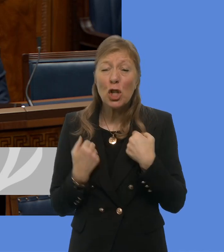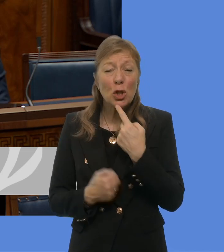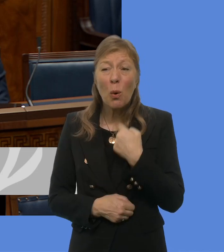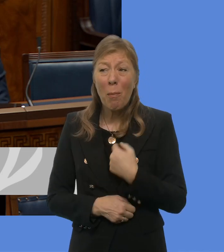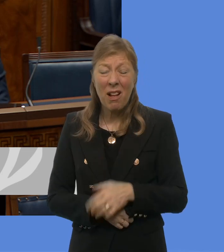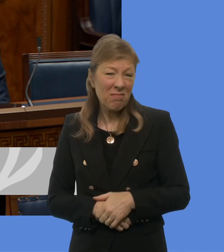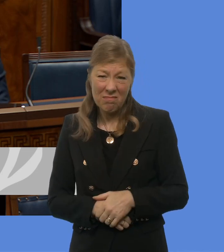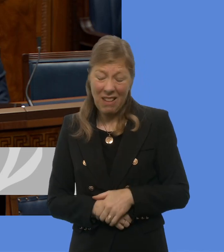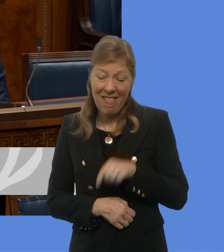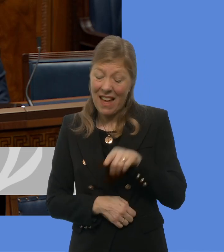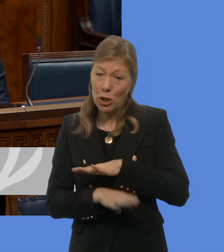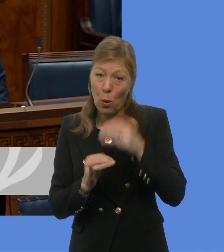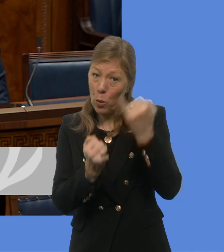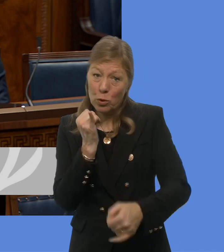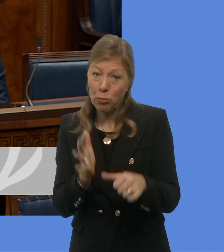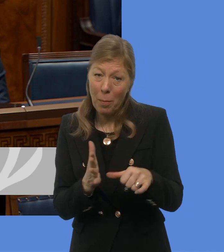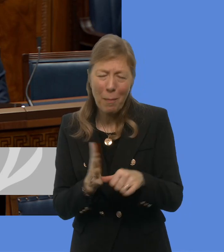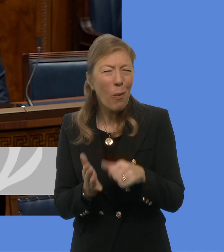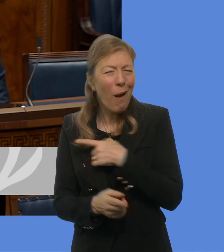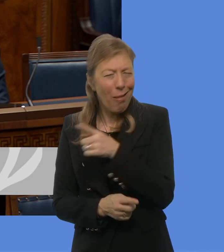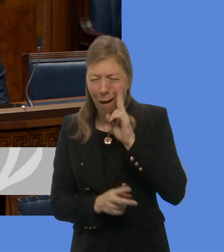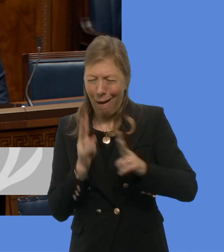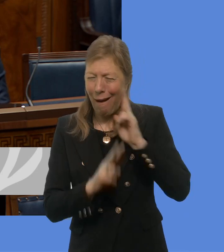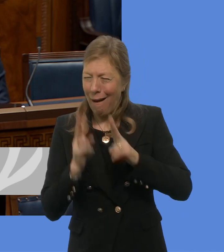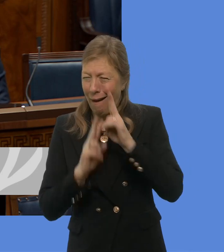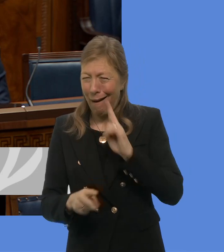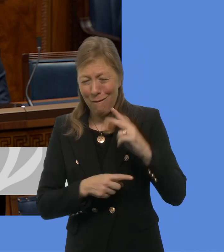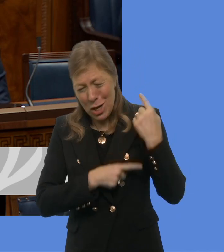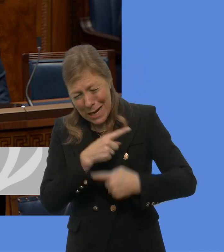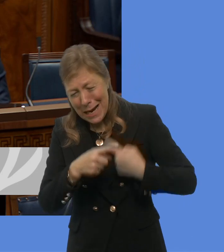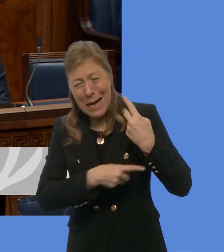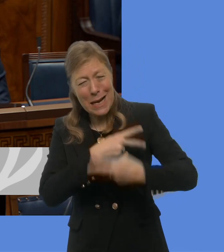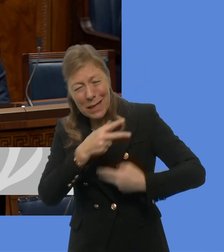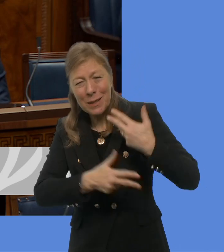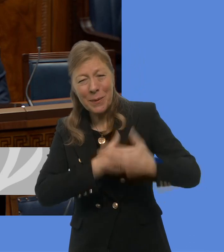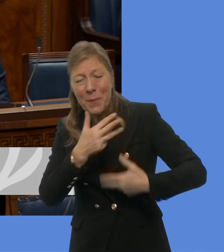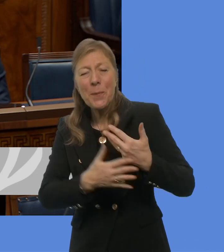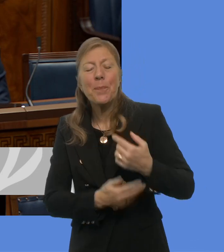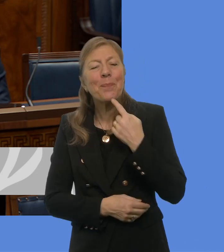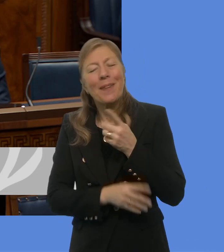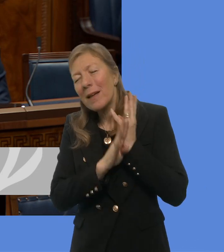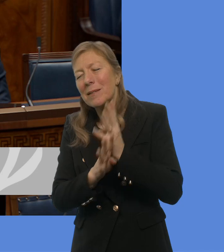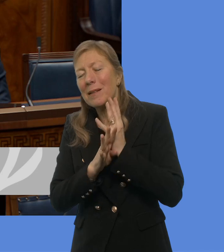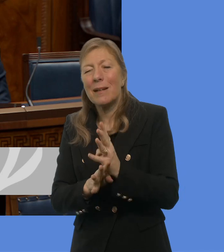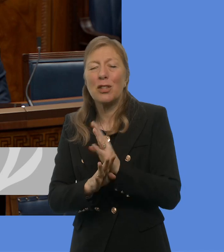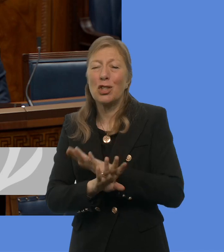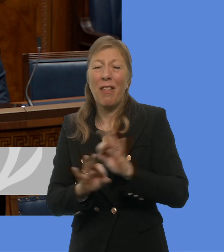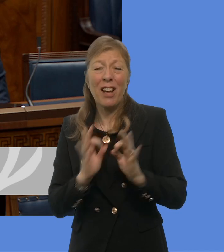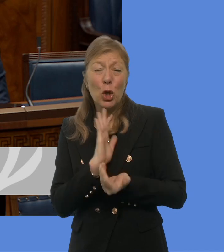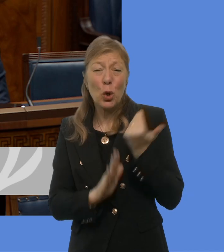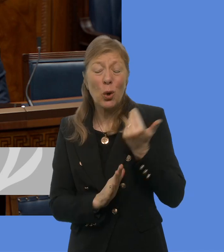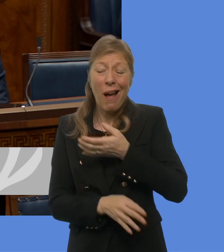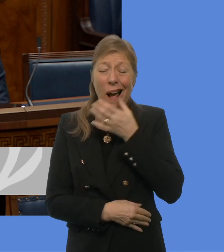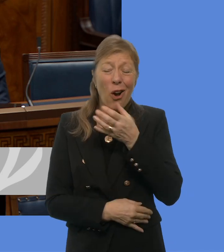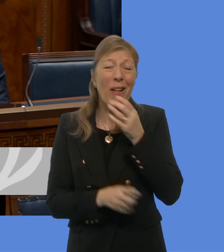not, because we've been dealing with this for years and for decades. It's not a new issue. It's one we're well used to dealing with. The